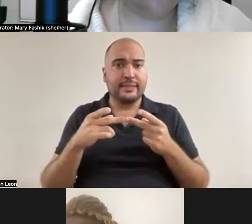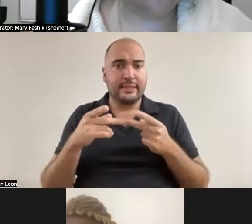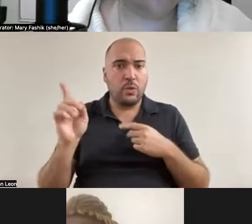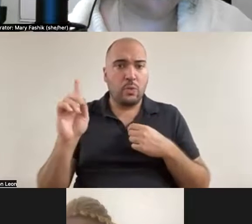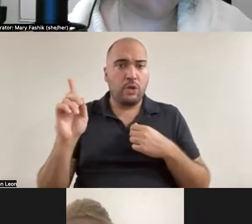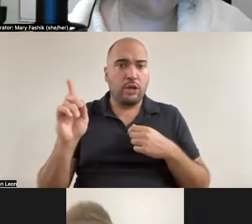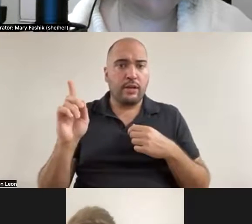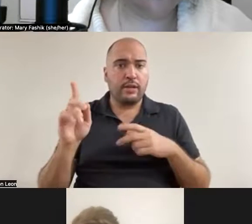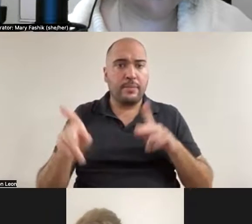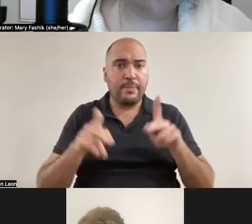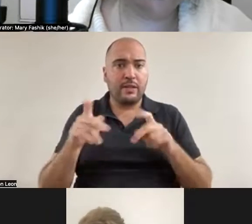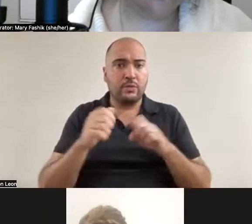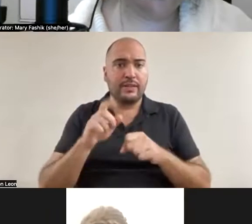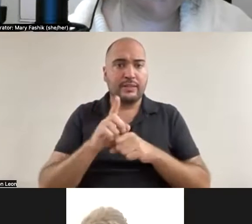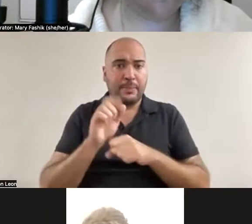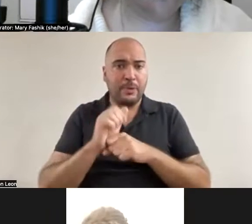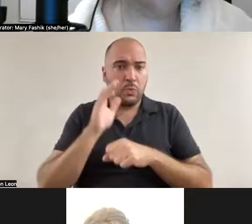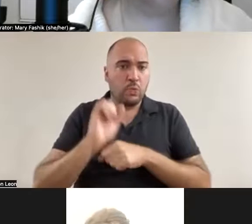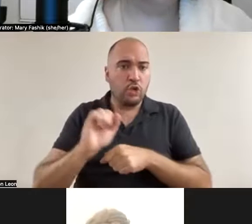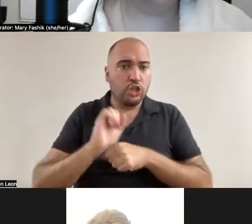where people with disability will work,